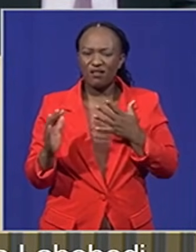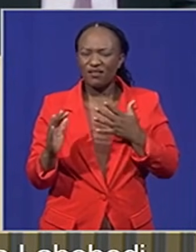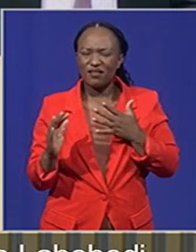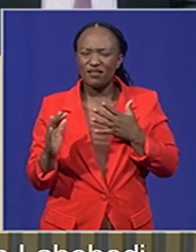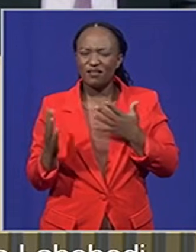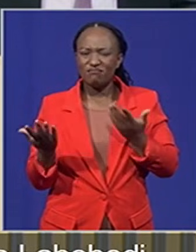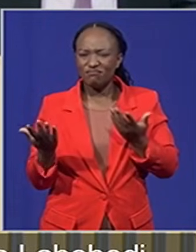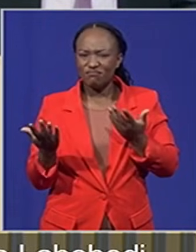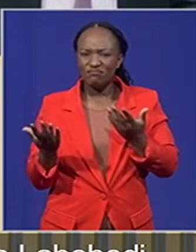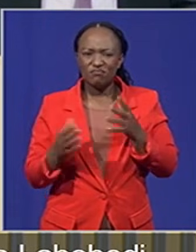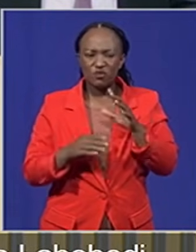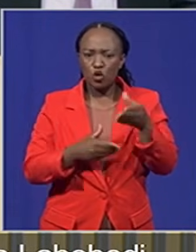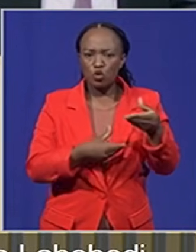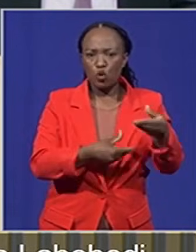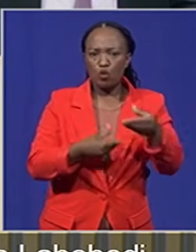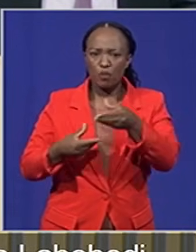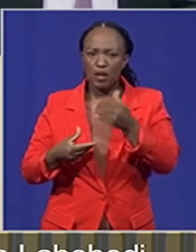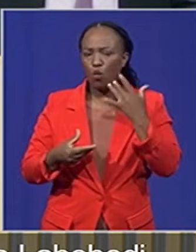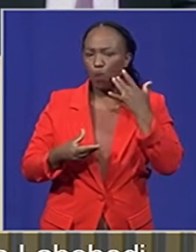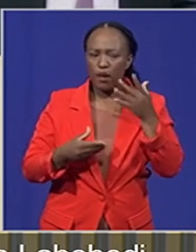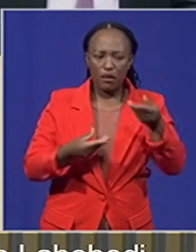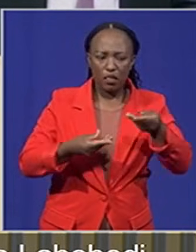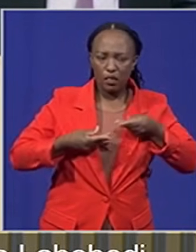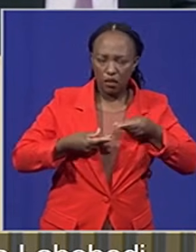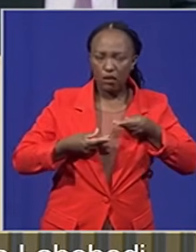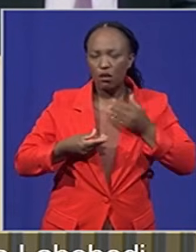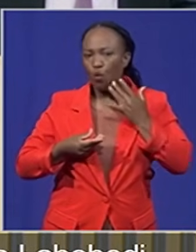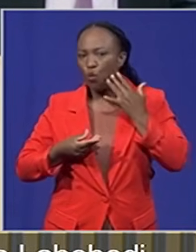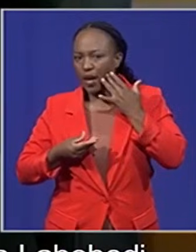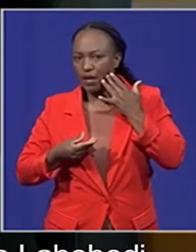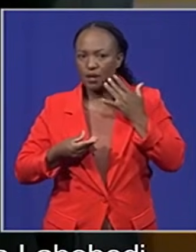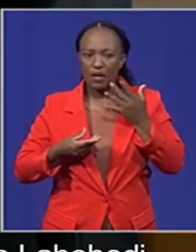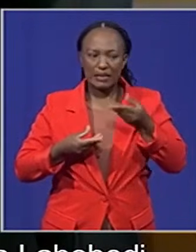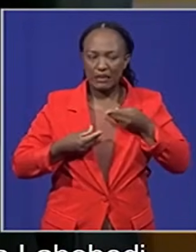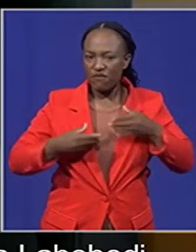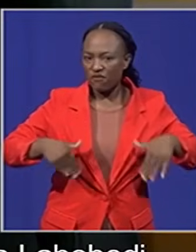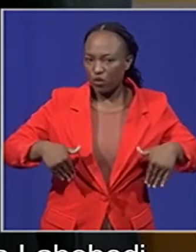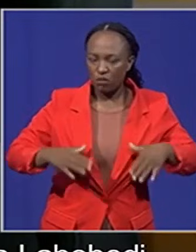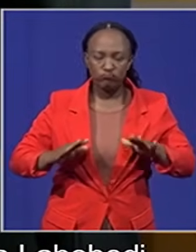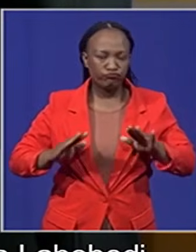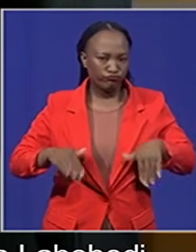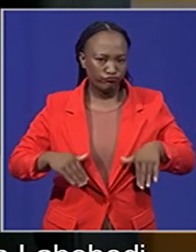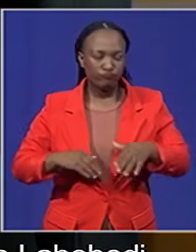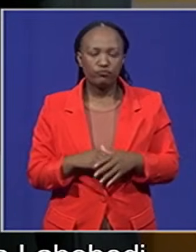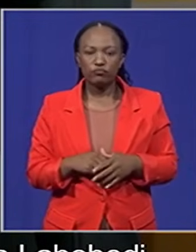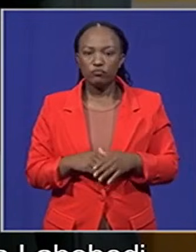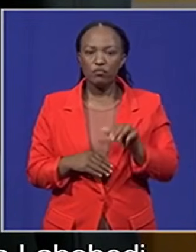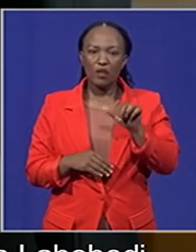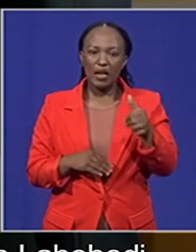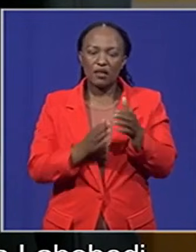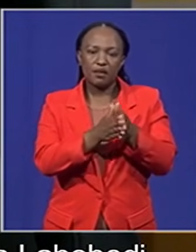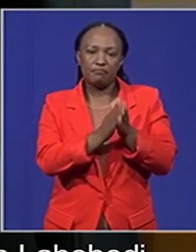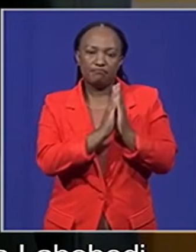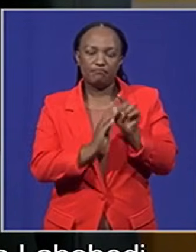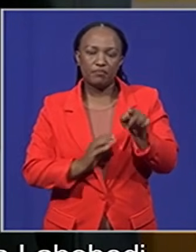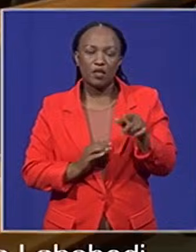exactly the documents were received or when they were not. Kgopelo ya bobedi ile ya tlišwa ke boramolao